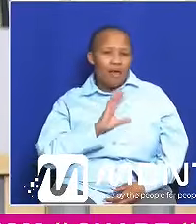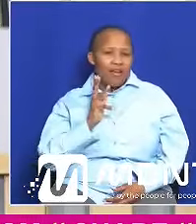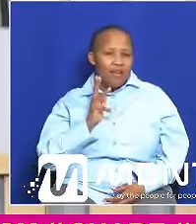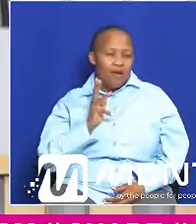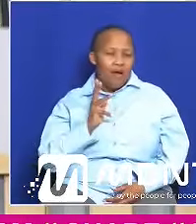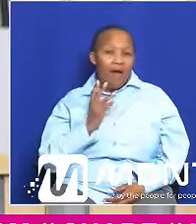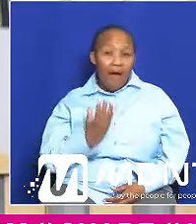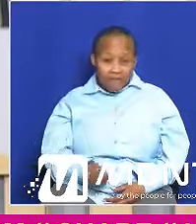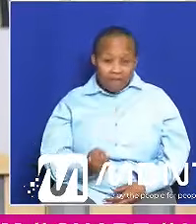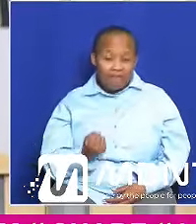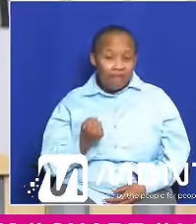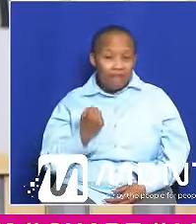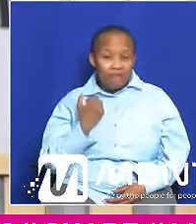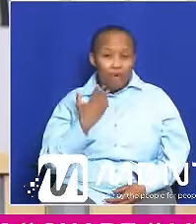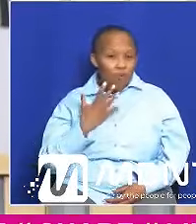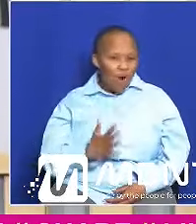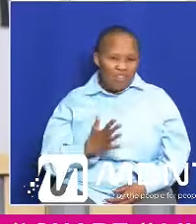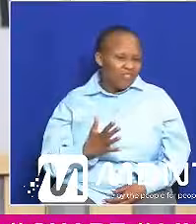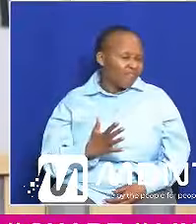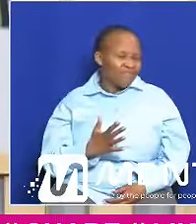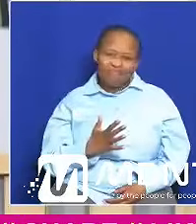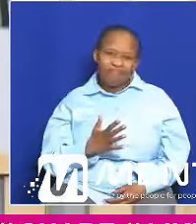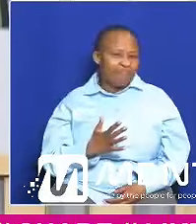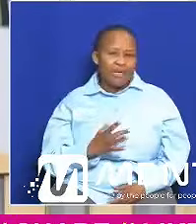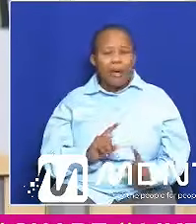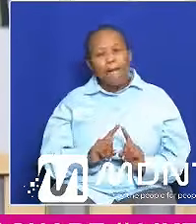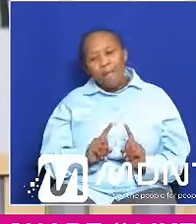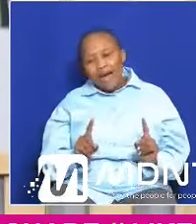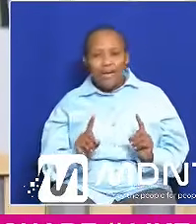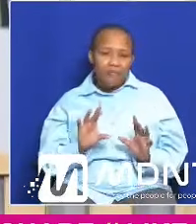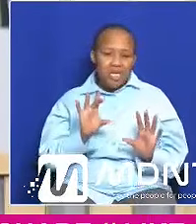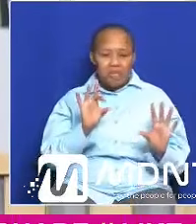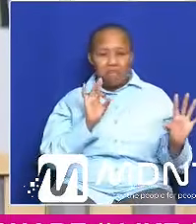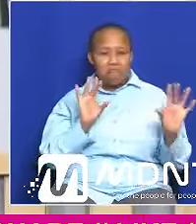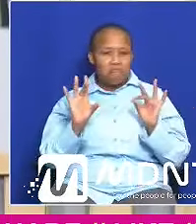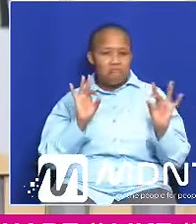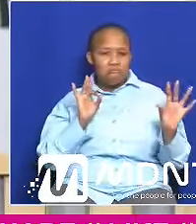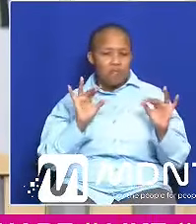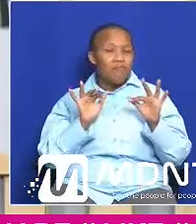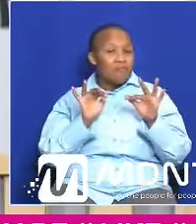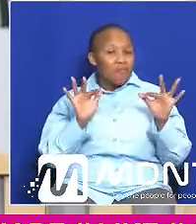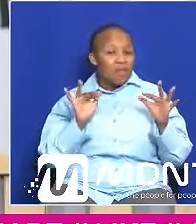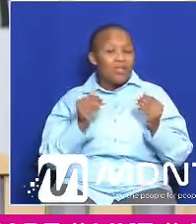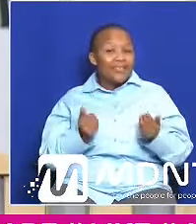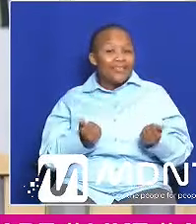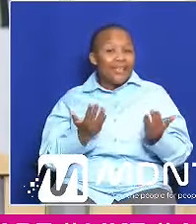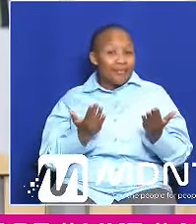my, who do I render services to. But because of him, and